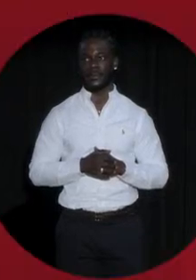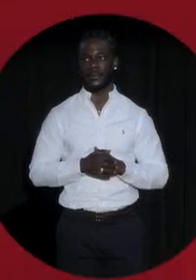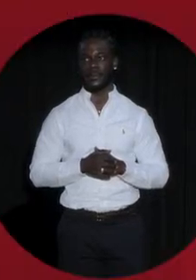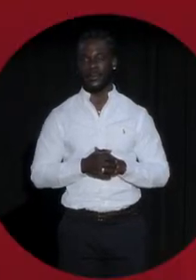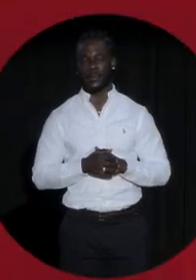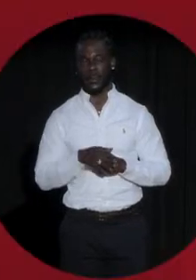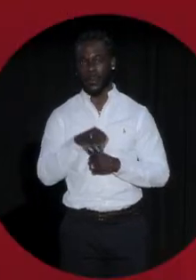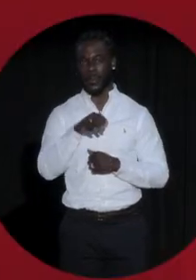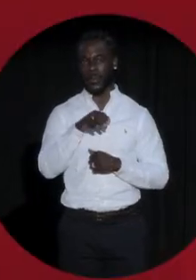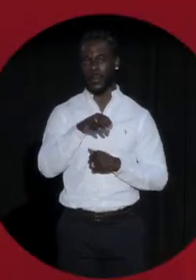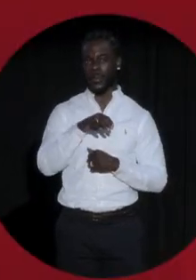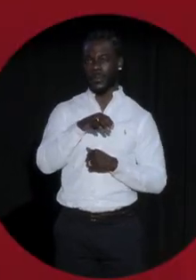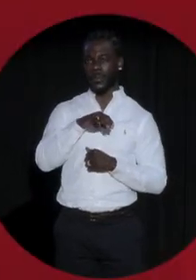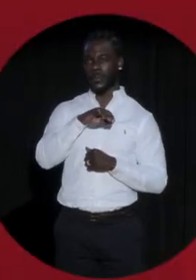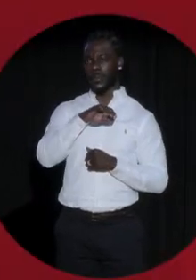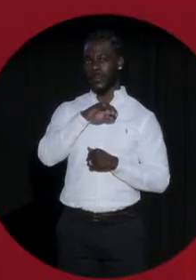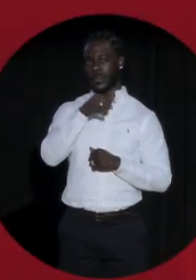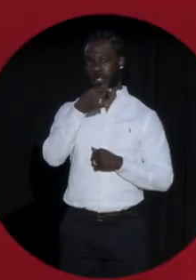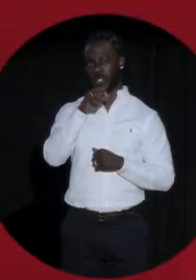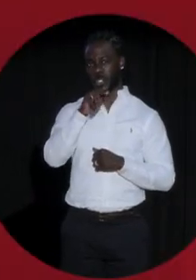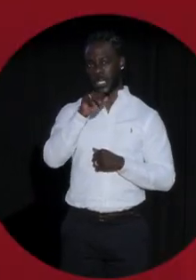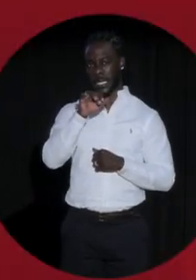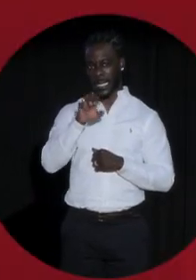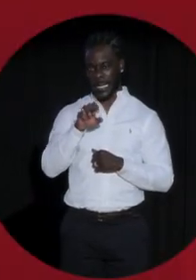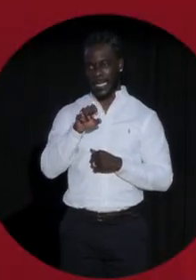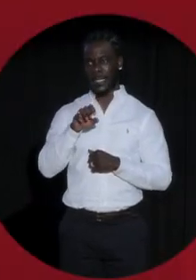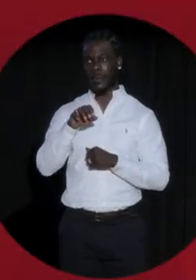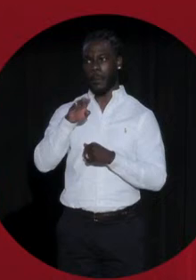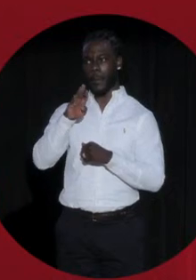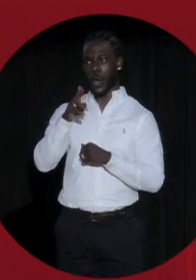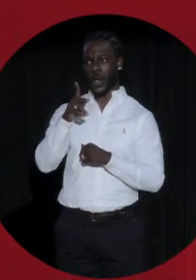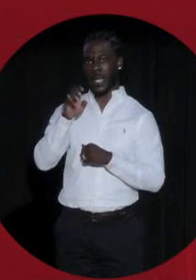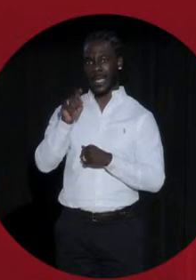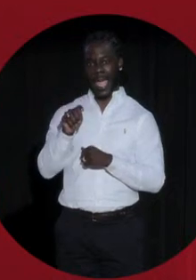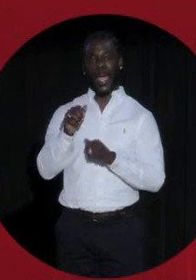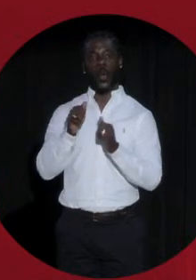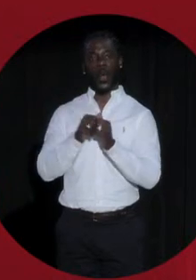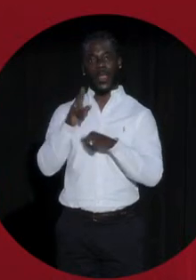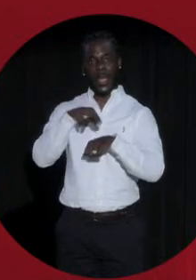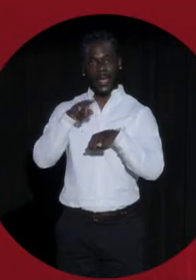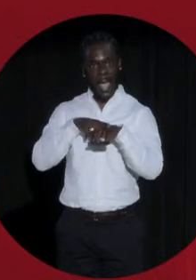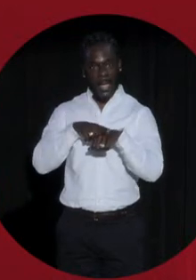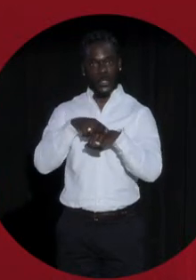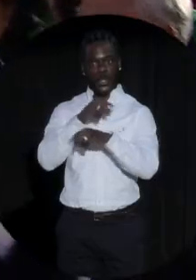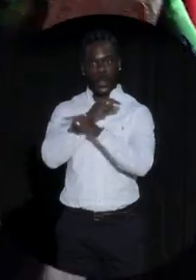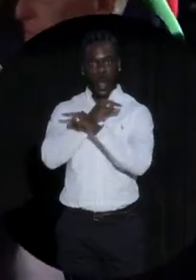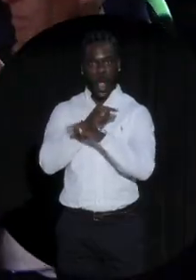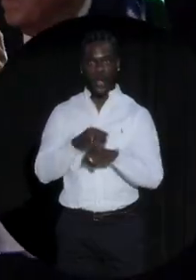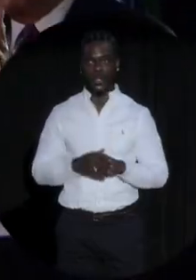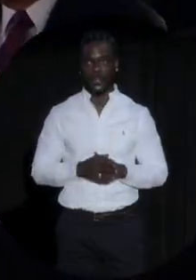Brigadier General Janine Burkhead with the Maryland National Guard.